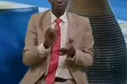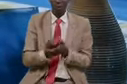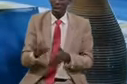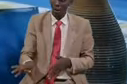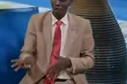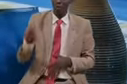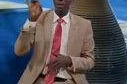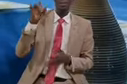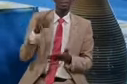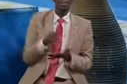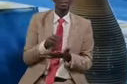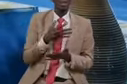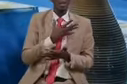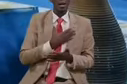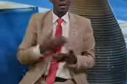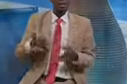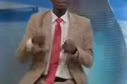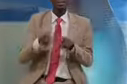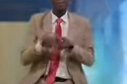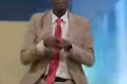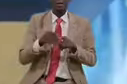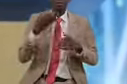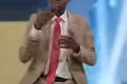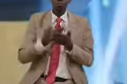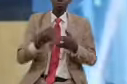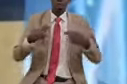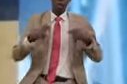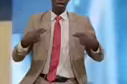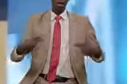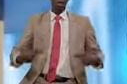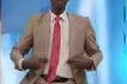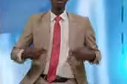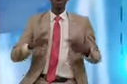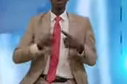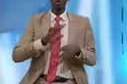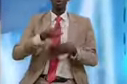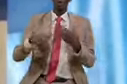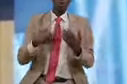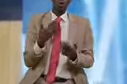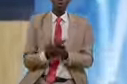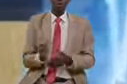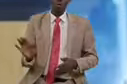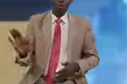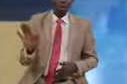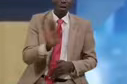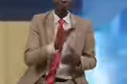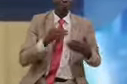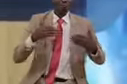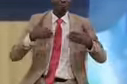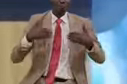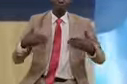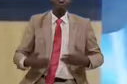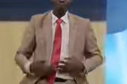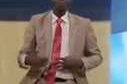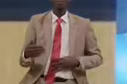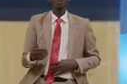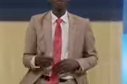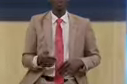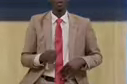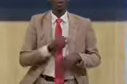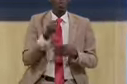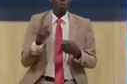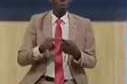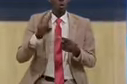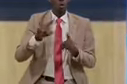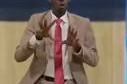to all their flesh, and health to all their flesh. When you accept